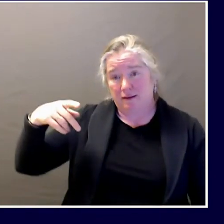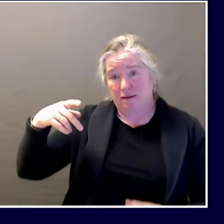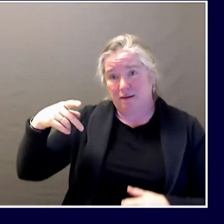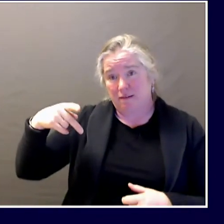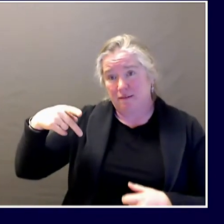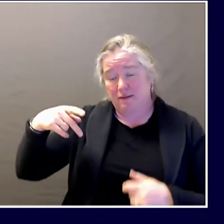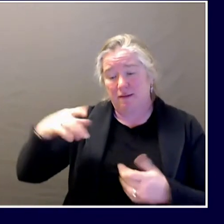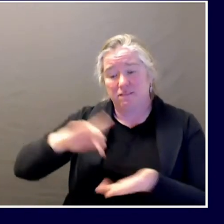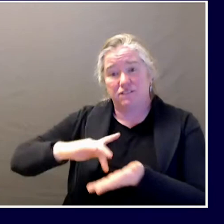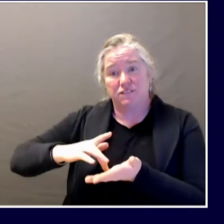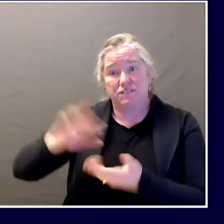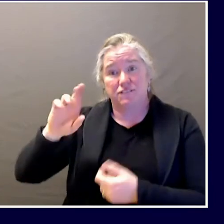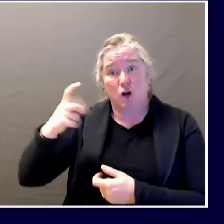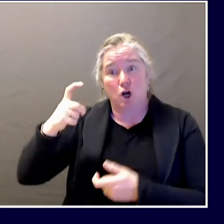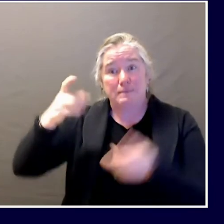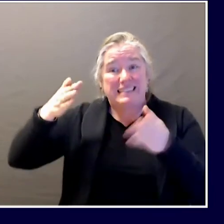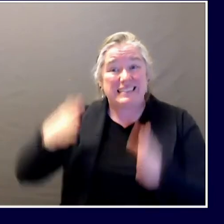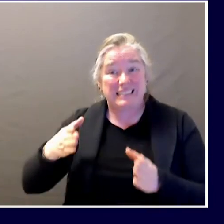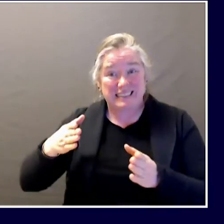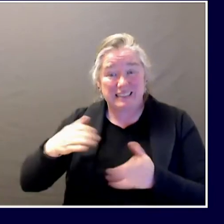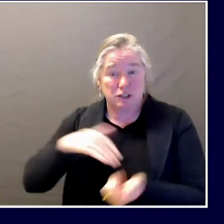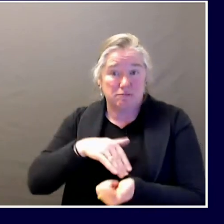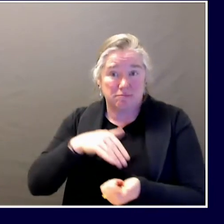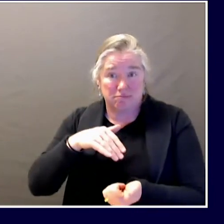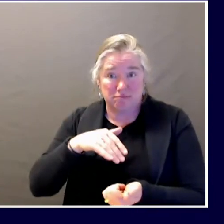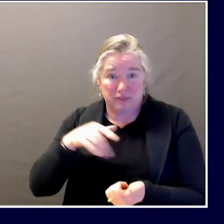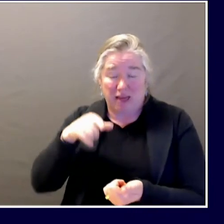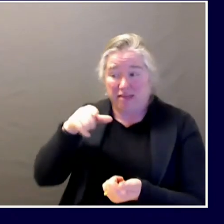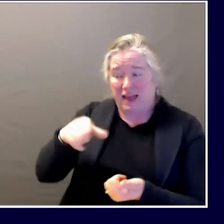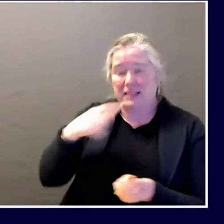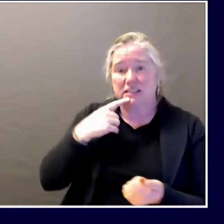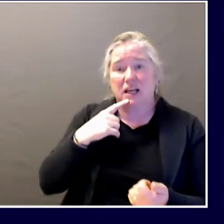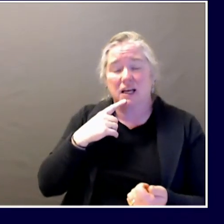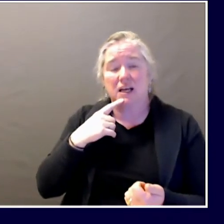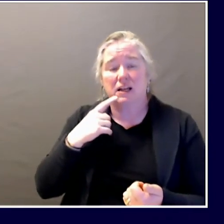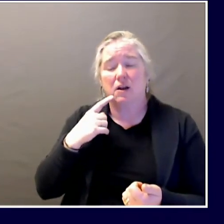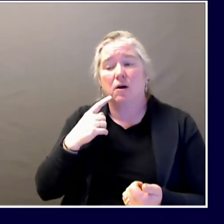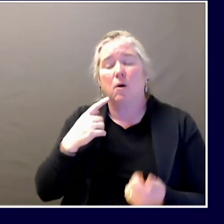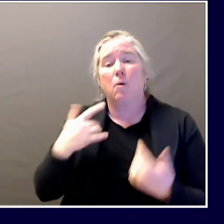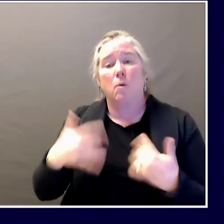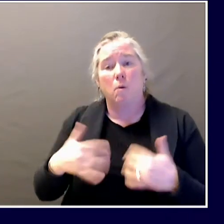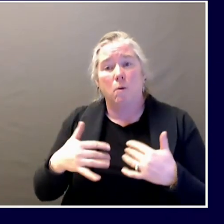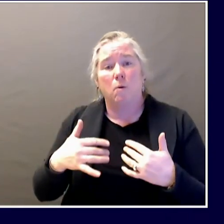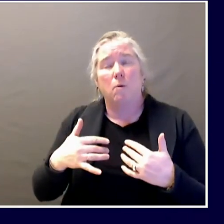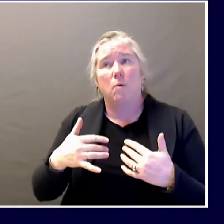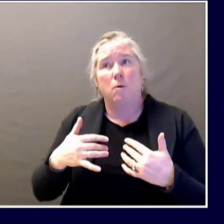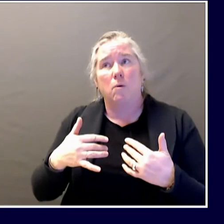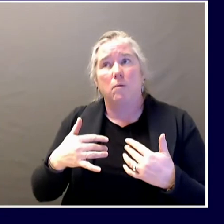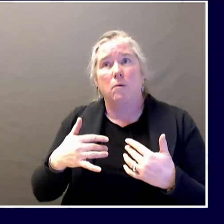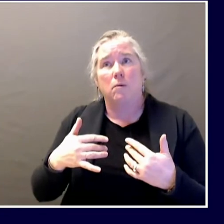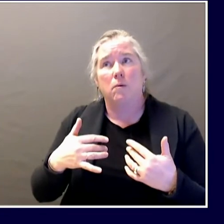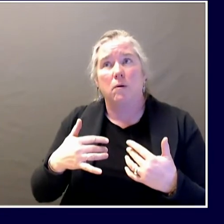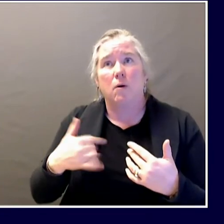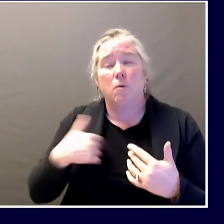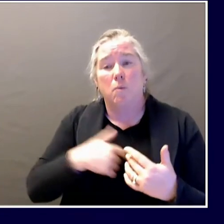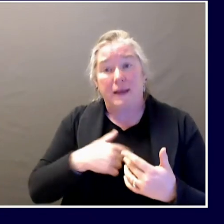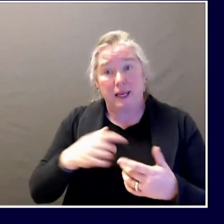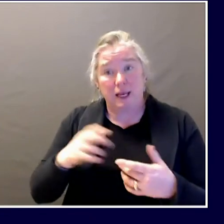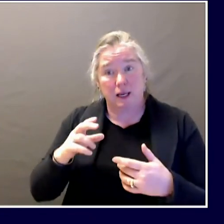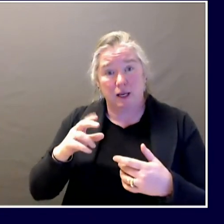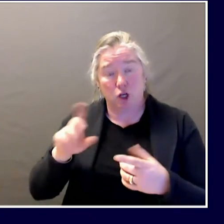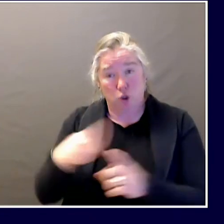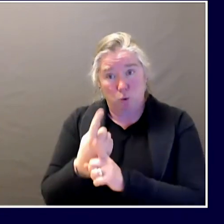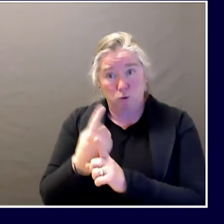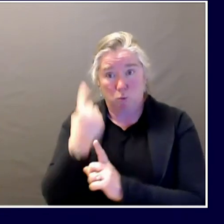me is the operational benefit of a single site utilizing and gaining expertise with a